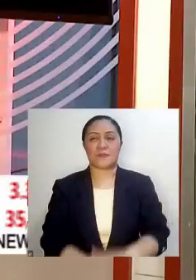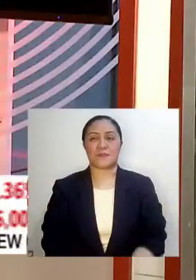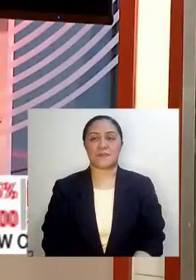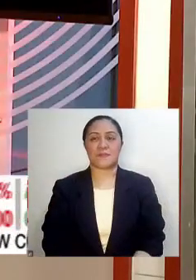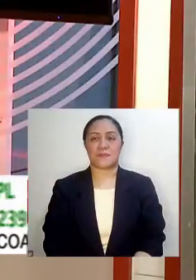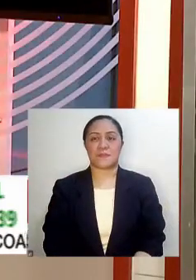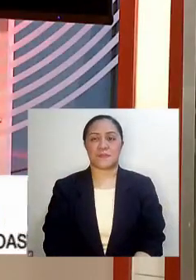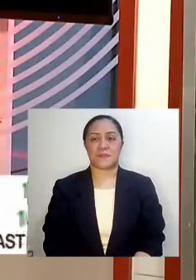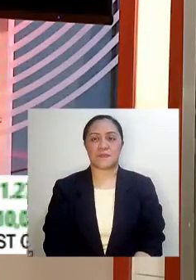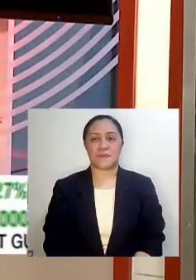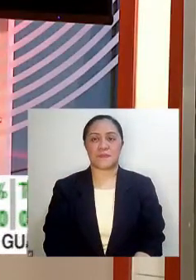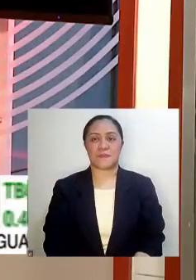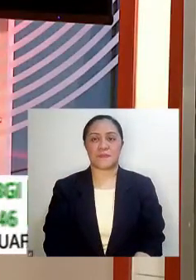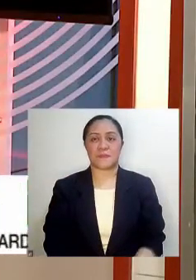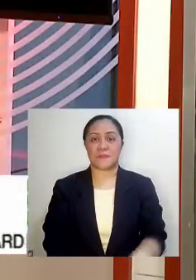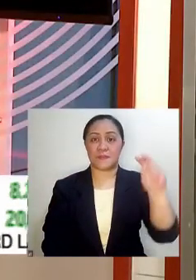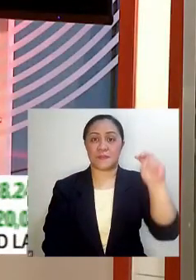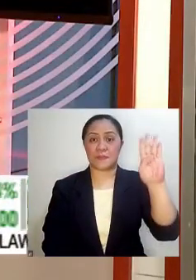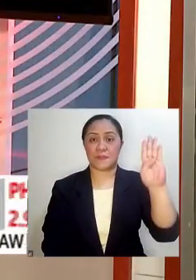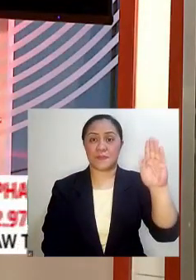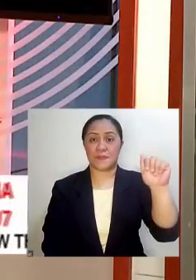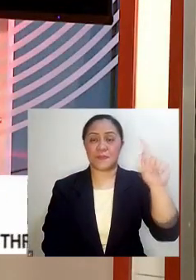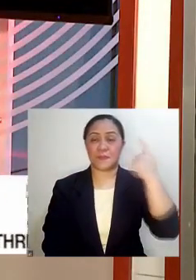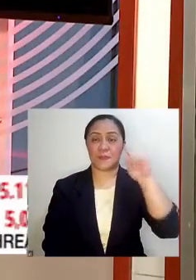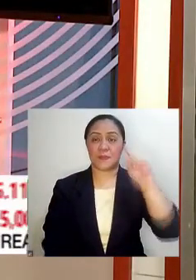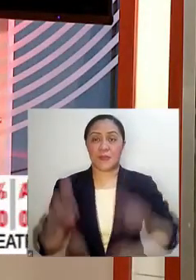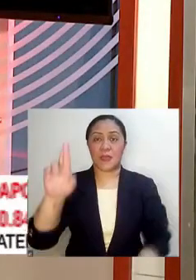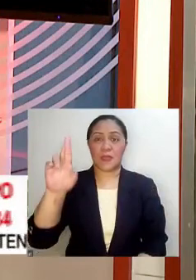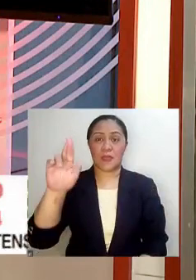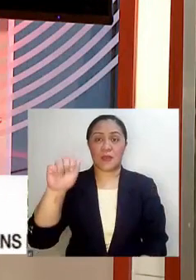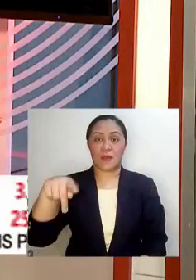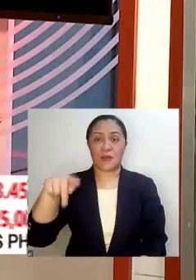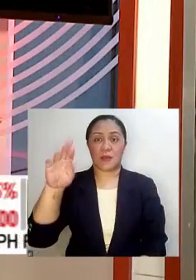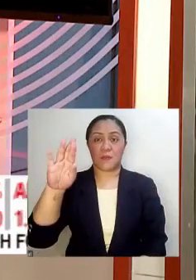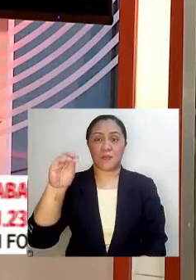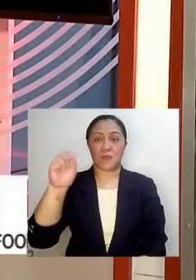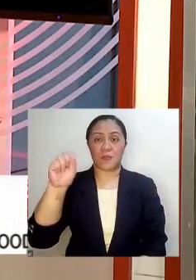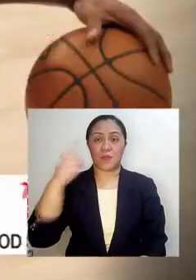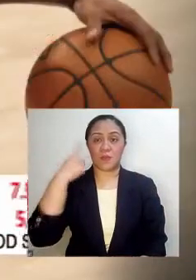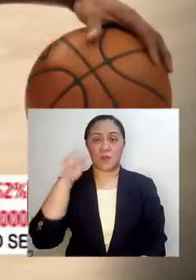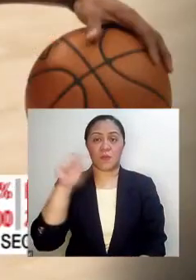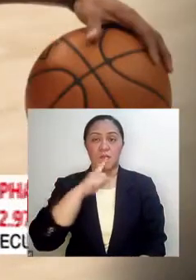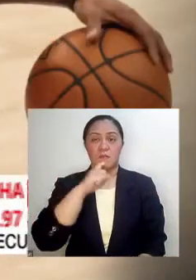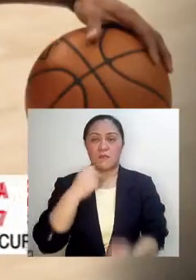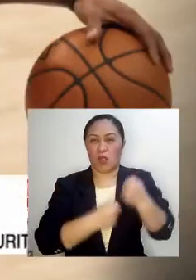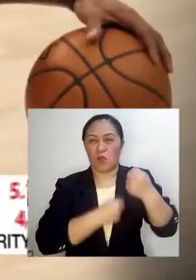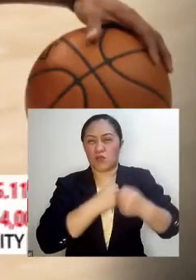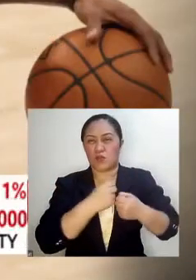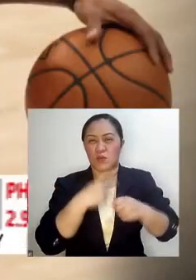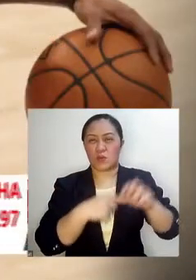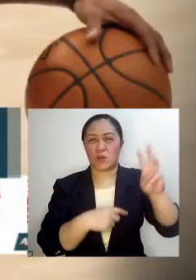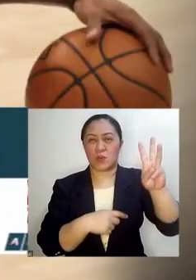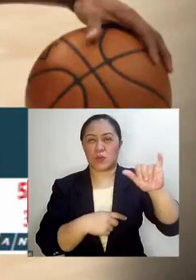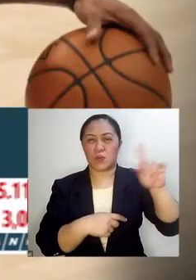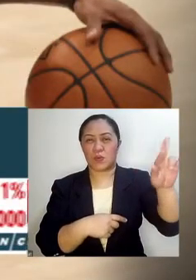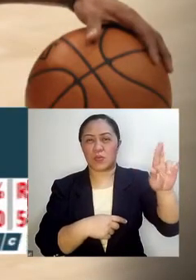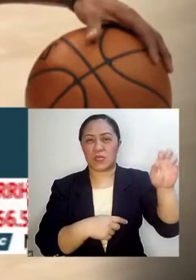In the NBA, the Toronto Raptors showed no mercy towards the struggling Washington Wizards as they came away with